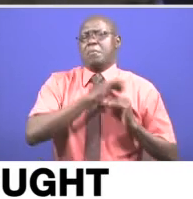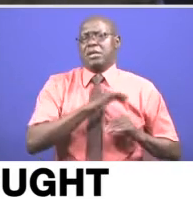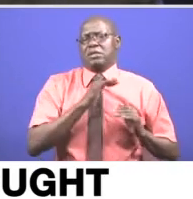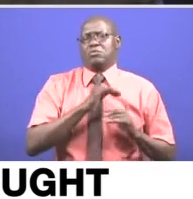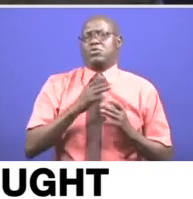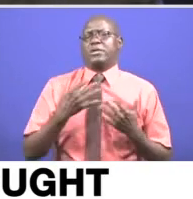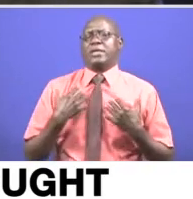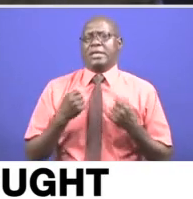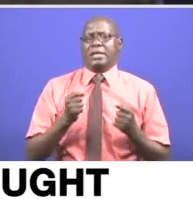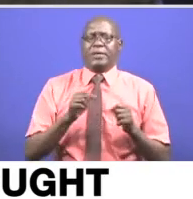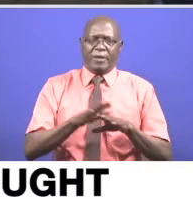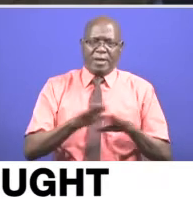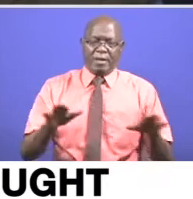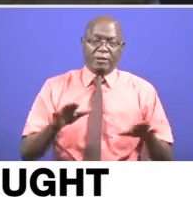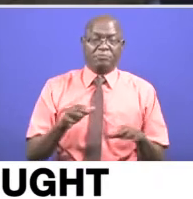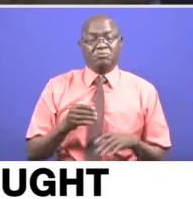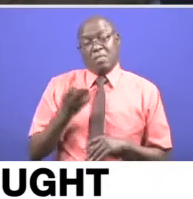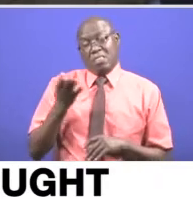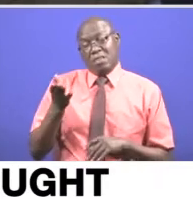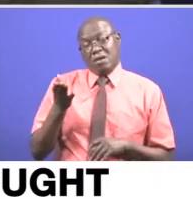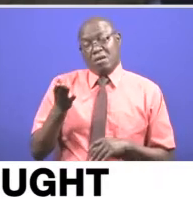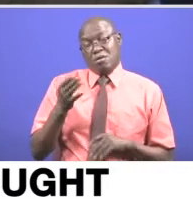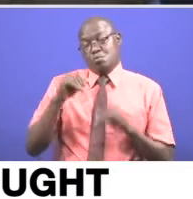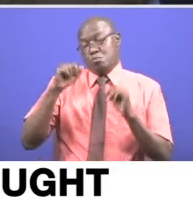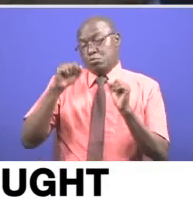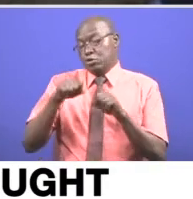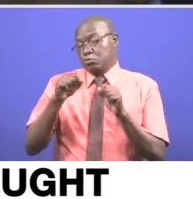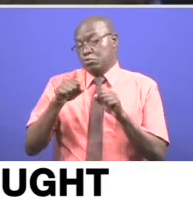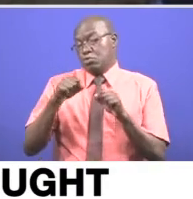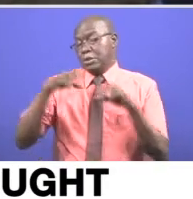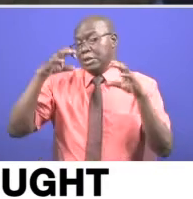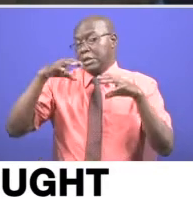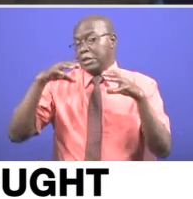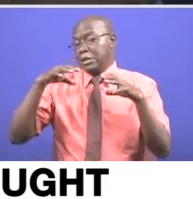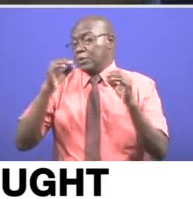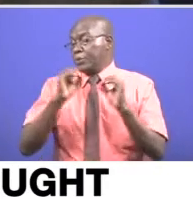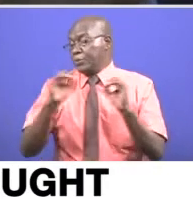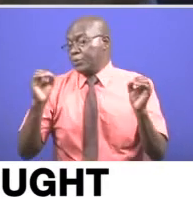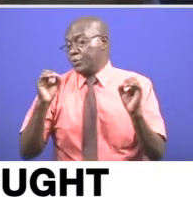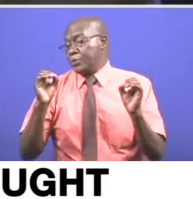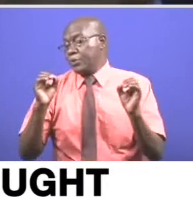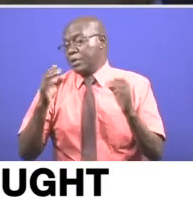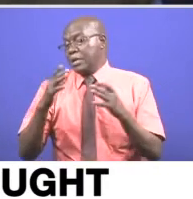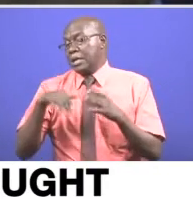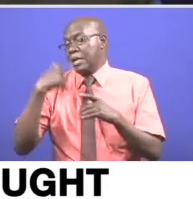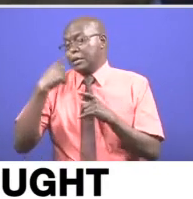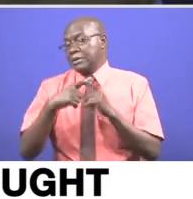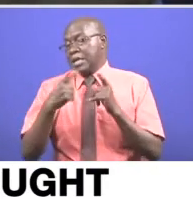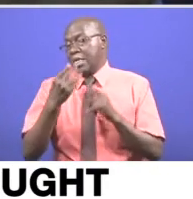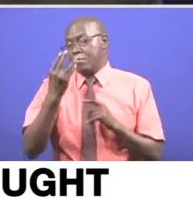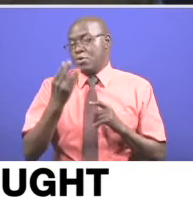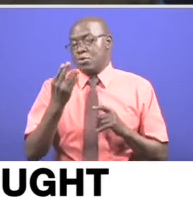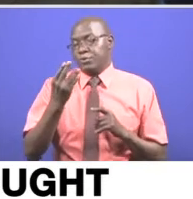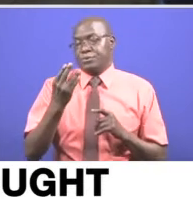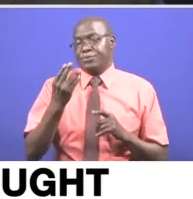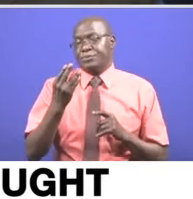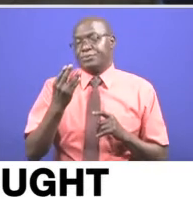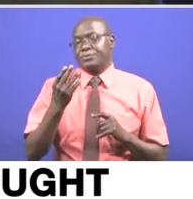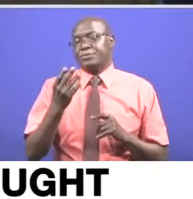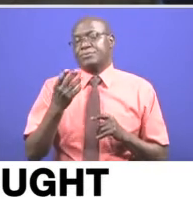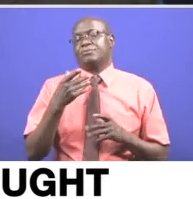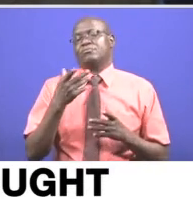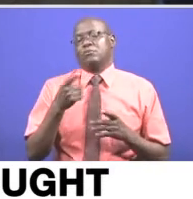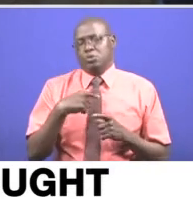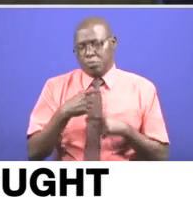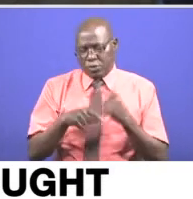Are there possibilities, just in case the rains don't come by next year, April? Progressively, we'll trust